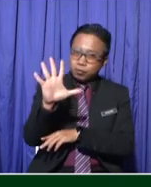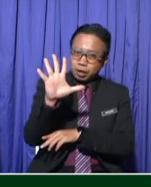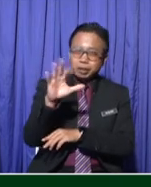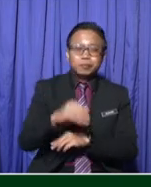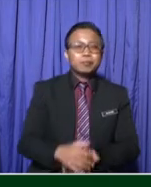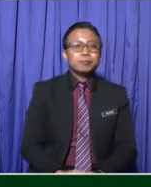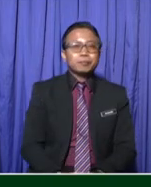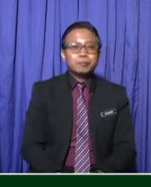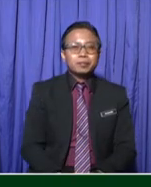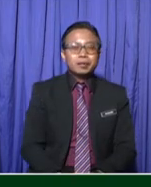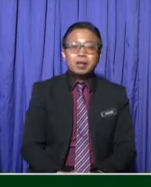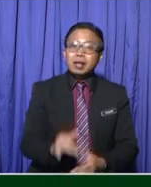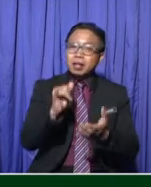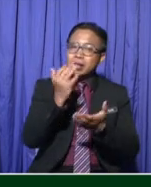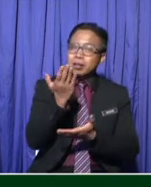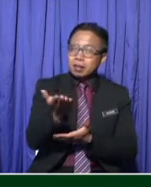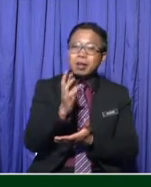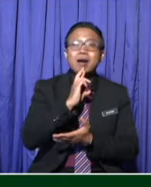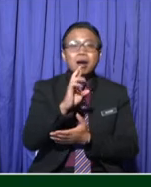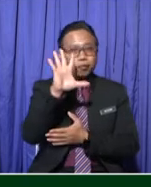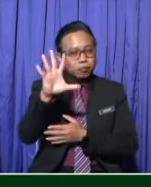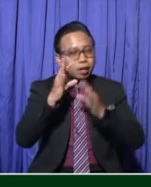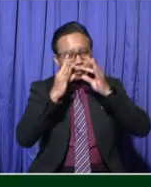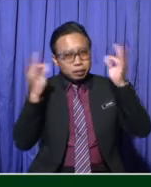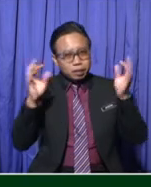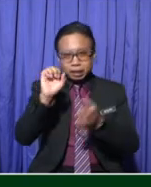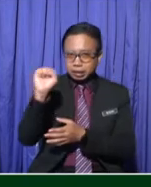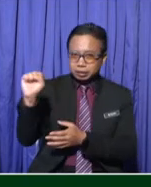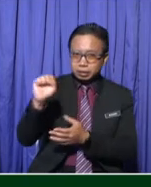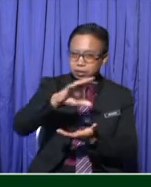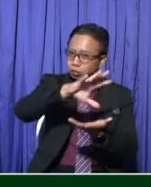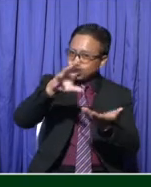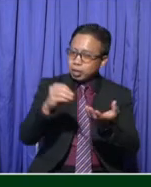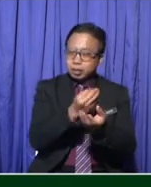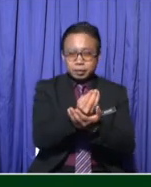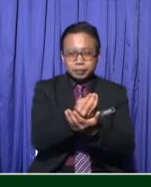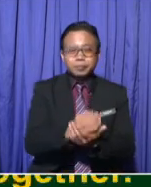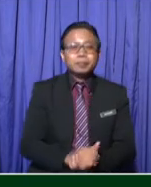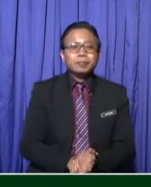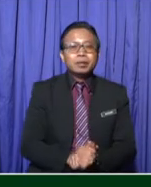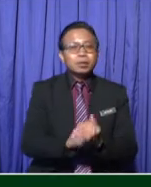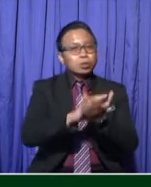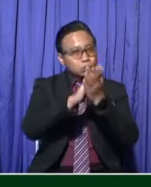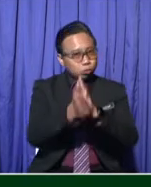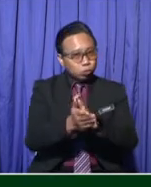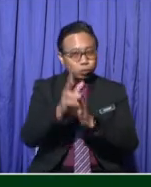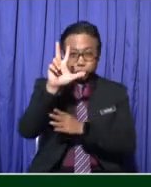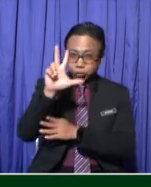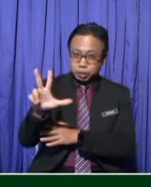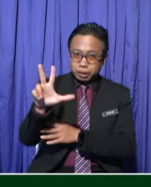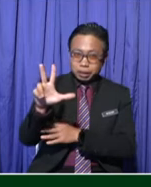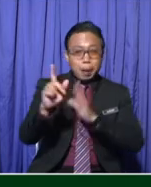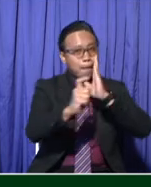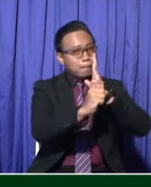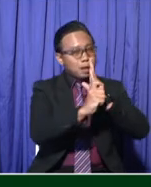1, 2, 3, 4, 5. There are 5 cats all together. So, 3